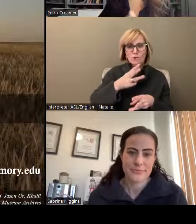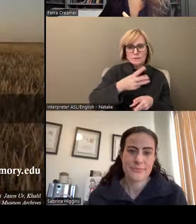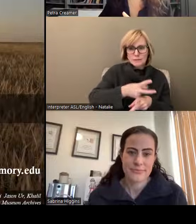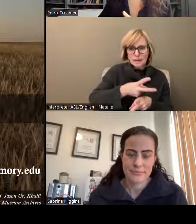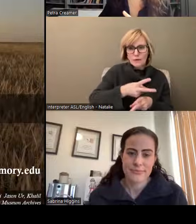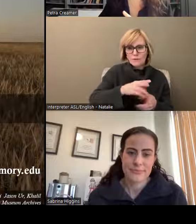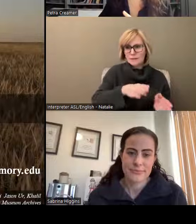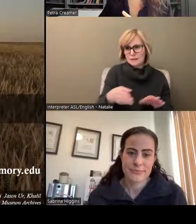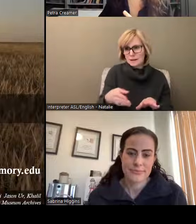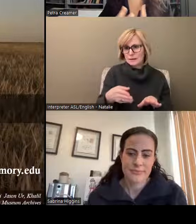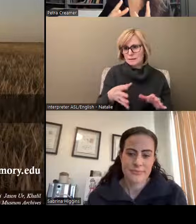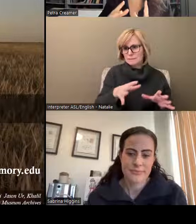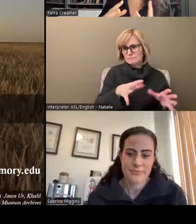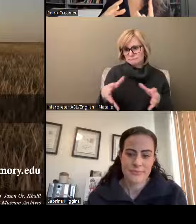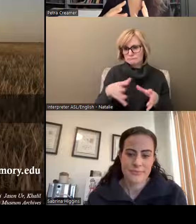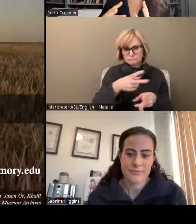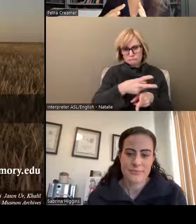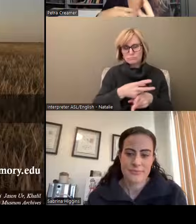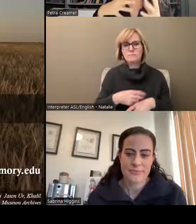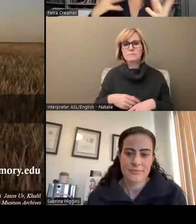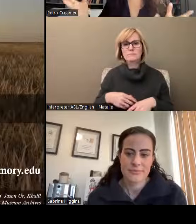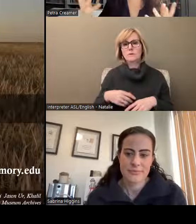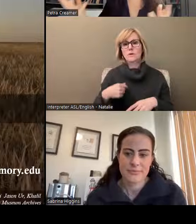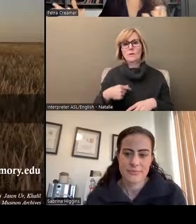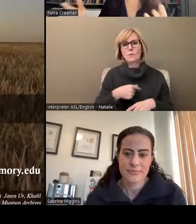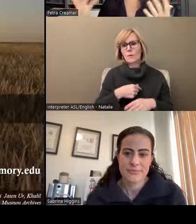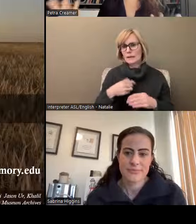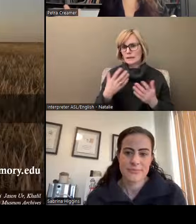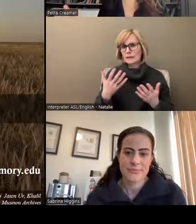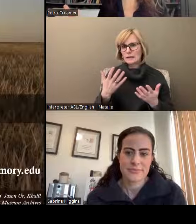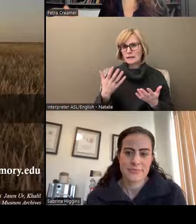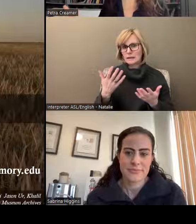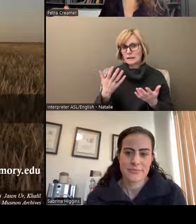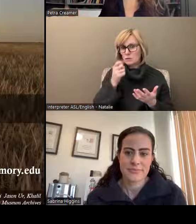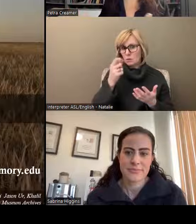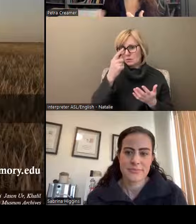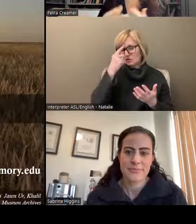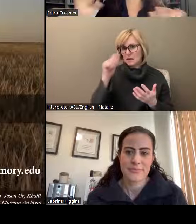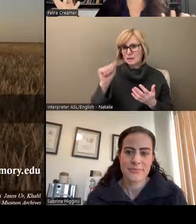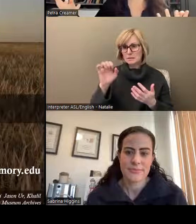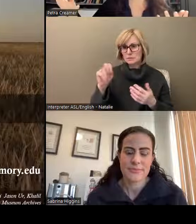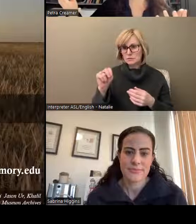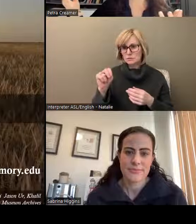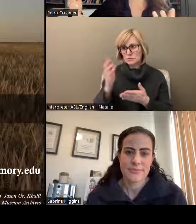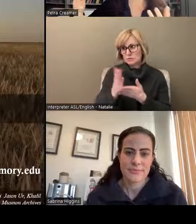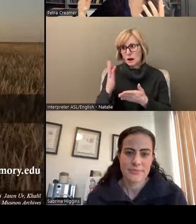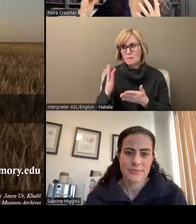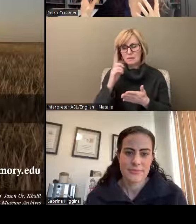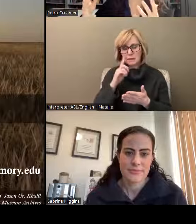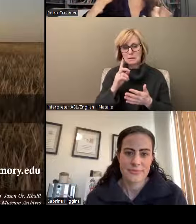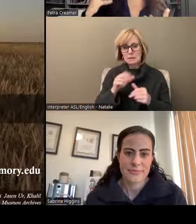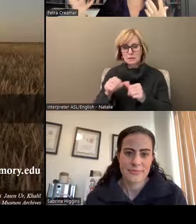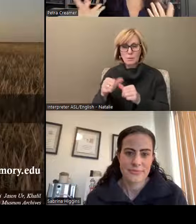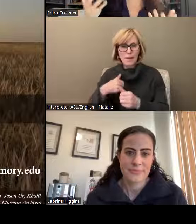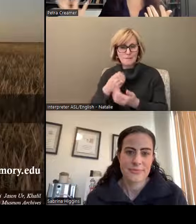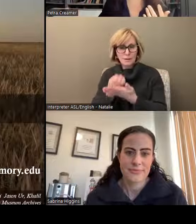dead. And we have no reason to believe that this stopped during the Assyrian period. We have evidence